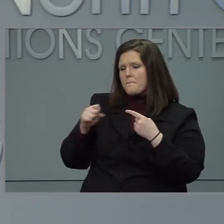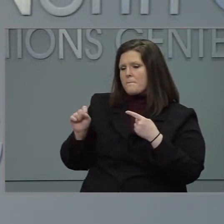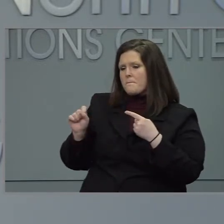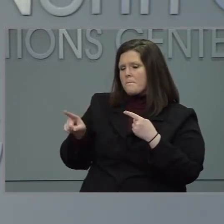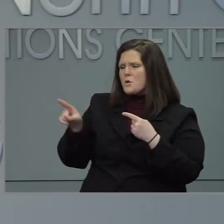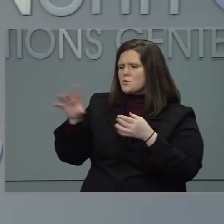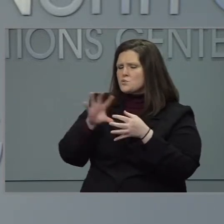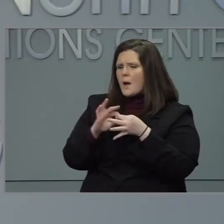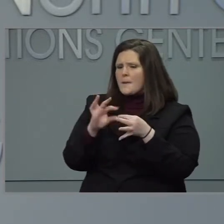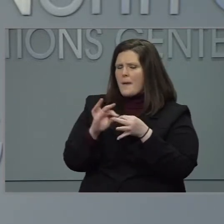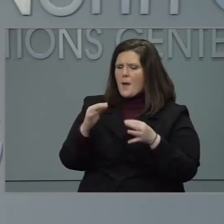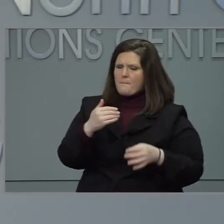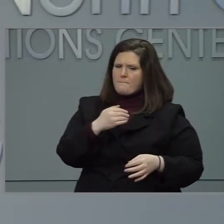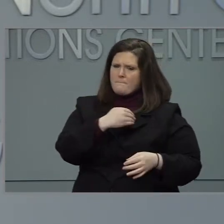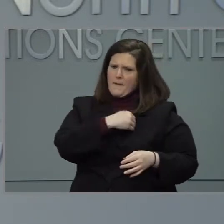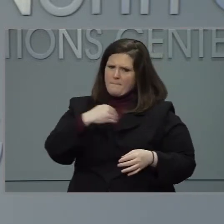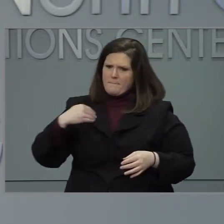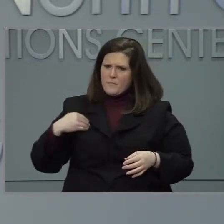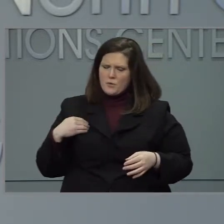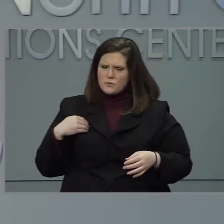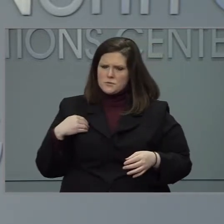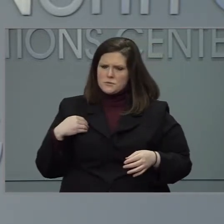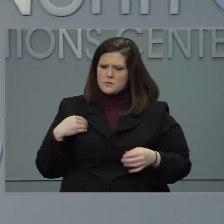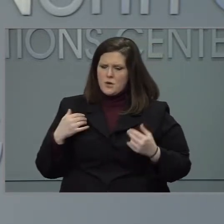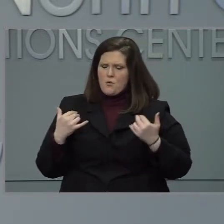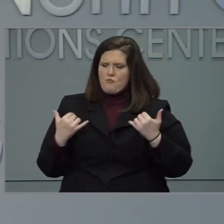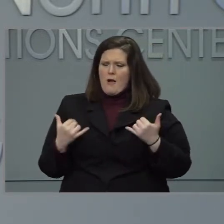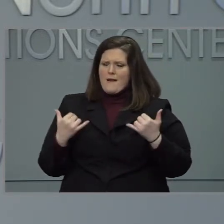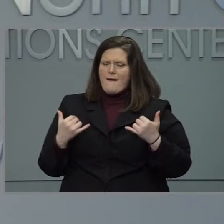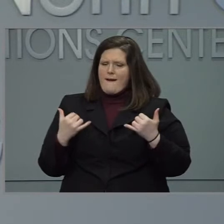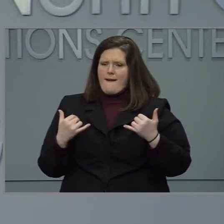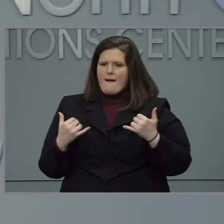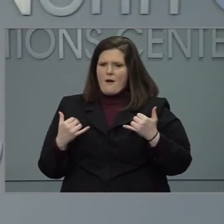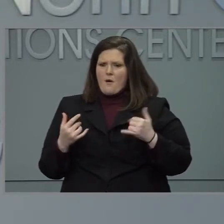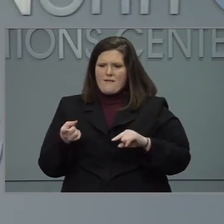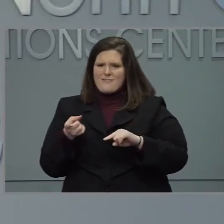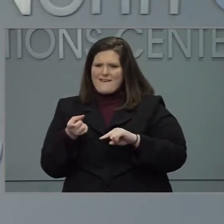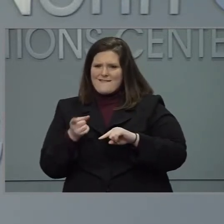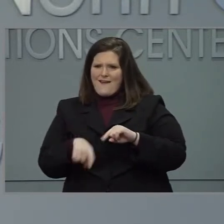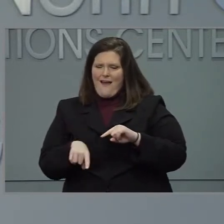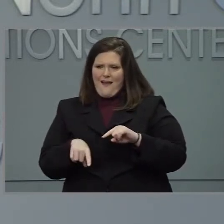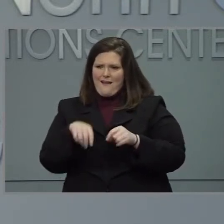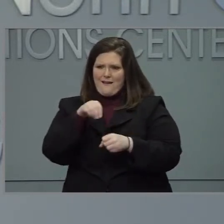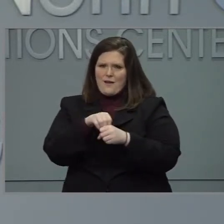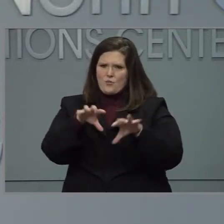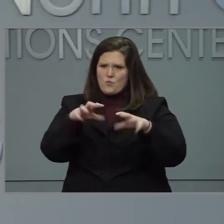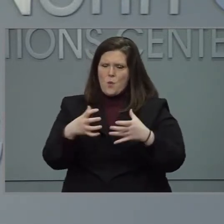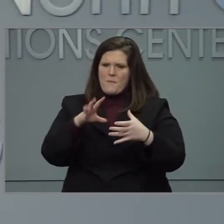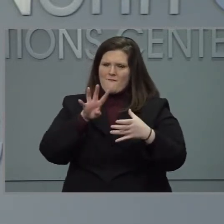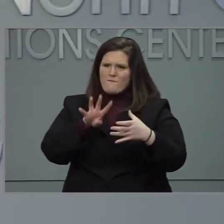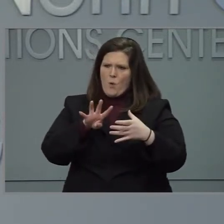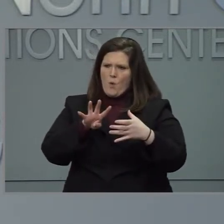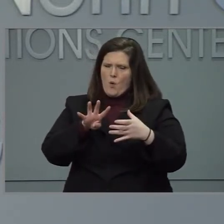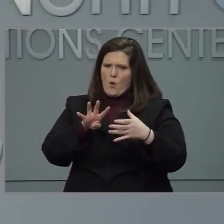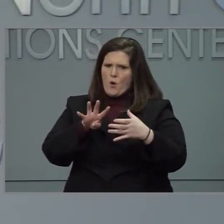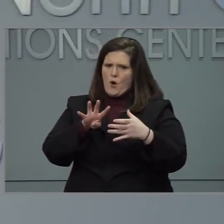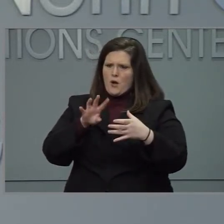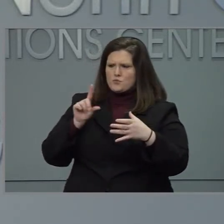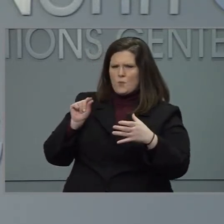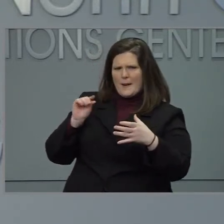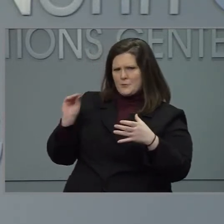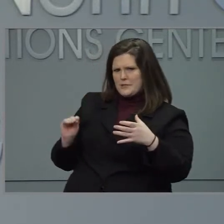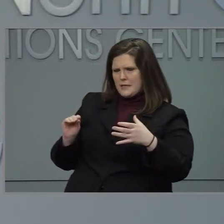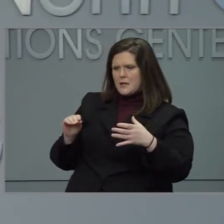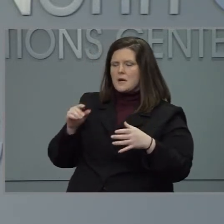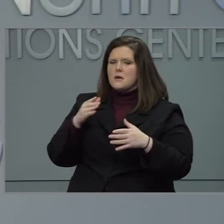about the members who will not be eligible for Group 4 until April 7th, are they still those essential workers who did not meet the